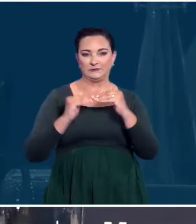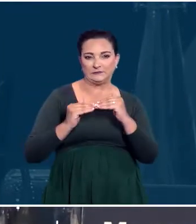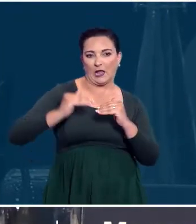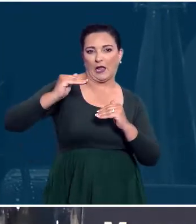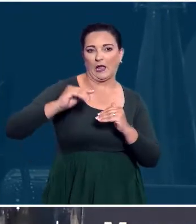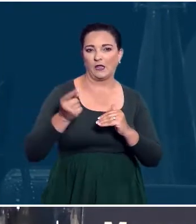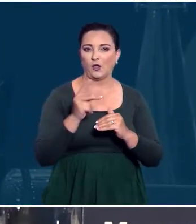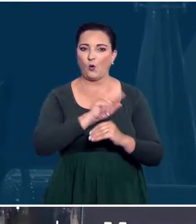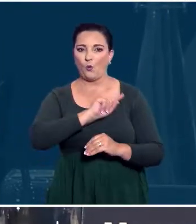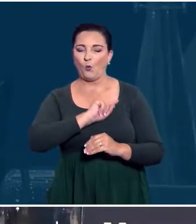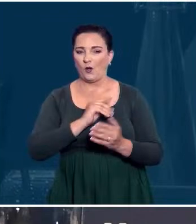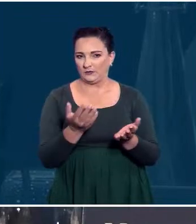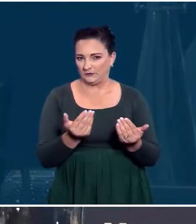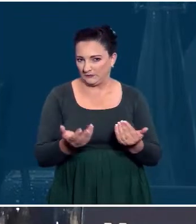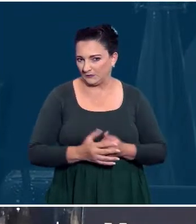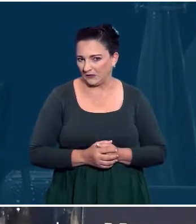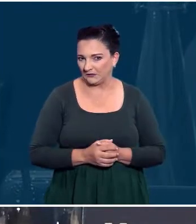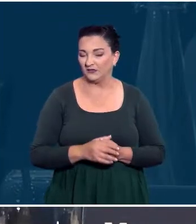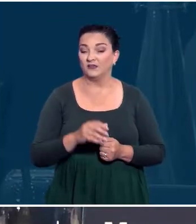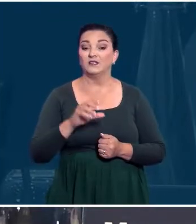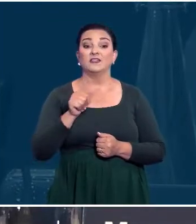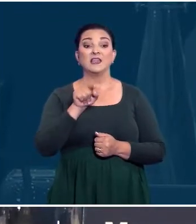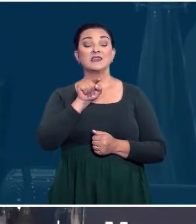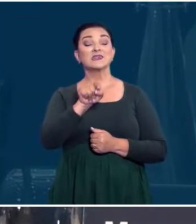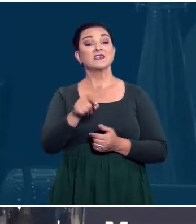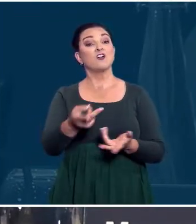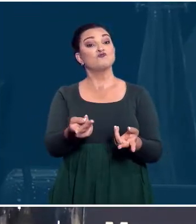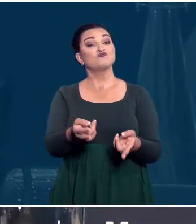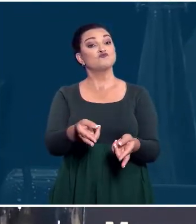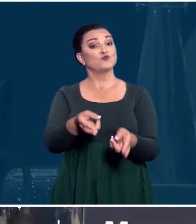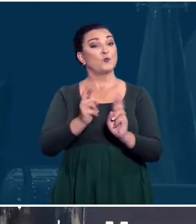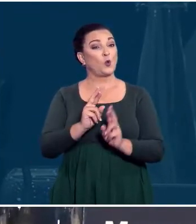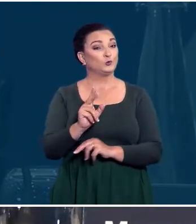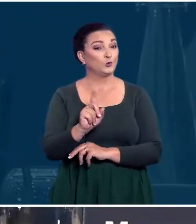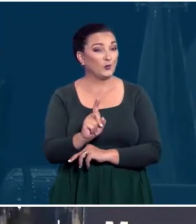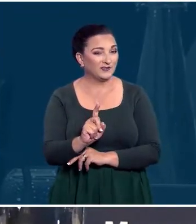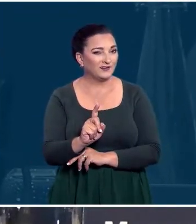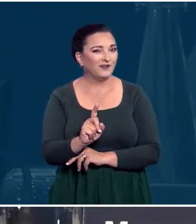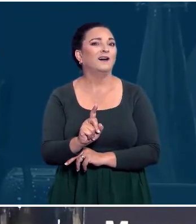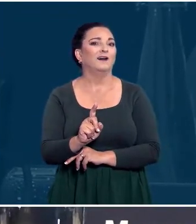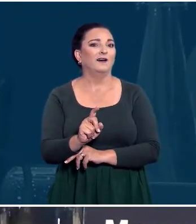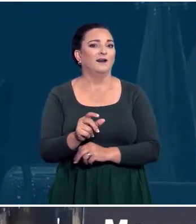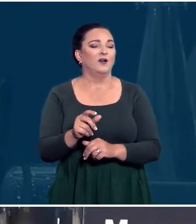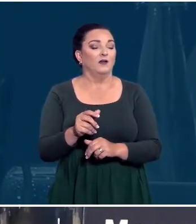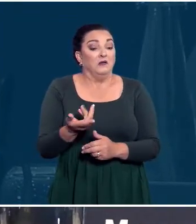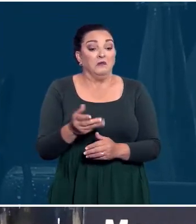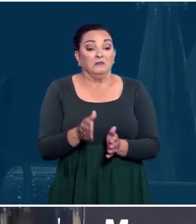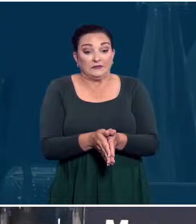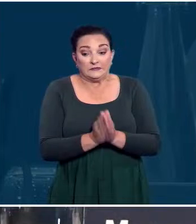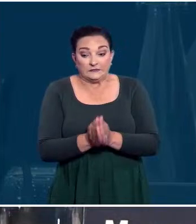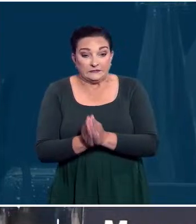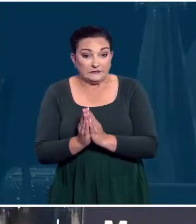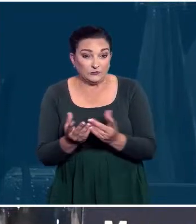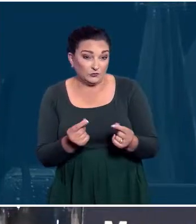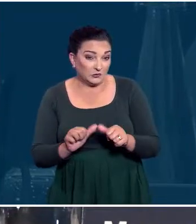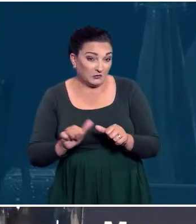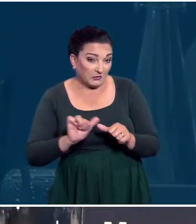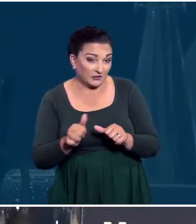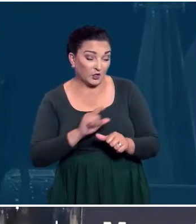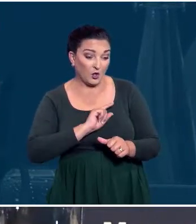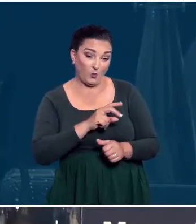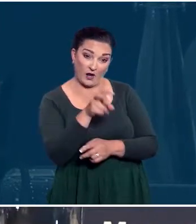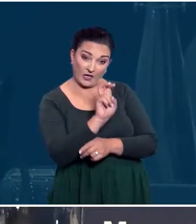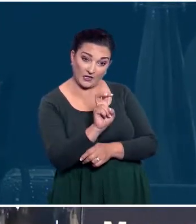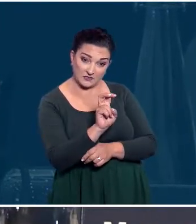well overall in response to that. And then Eskom started to do better and deliver more electricity,